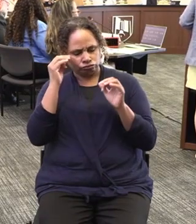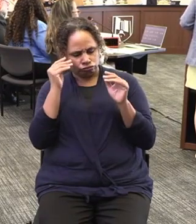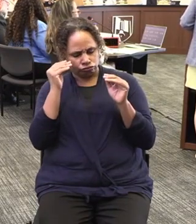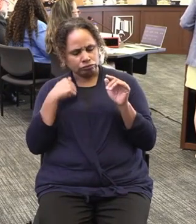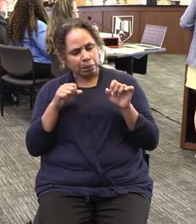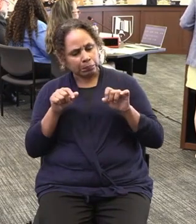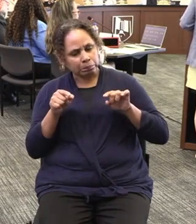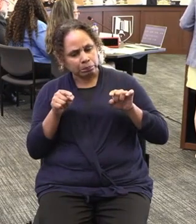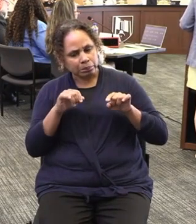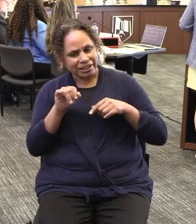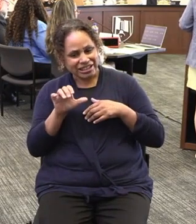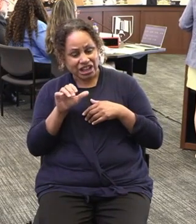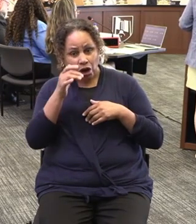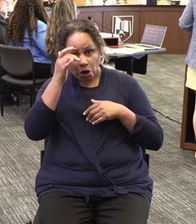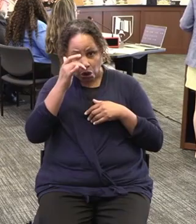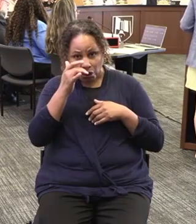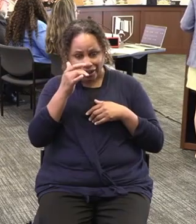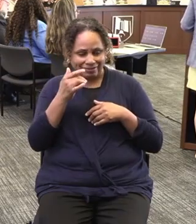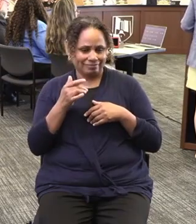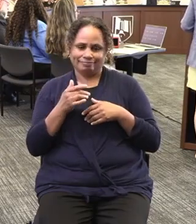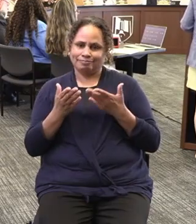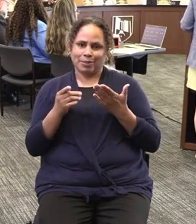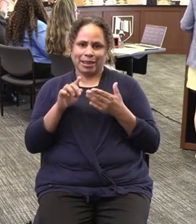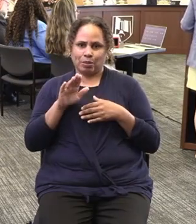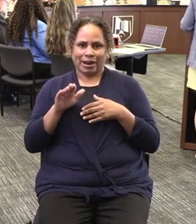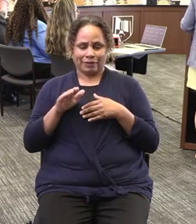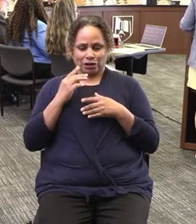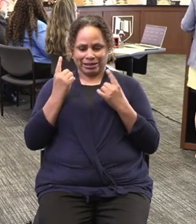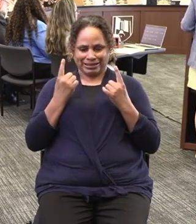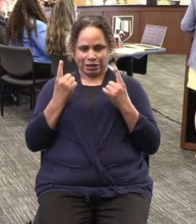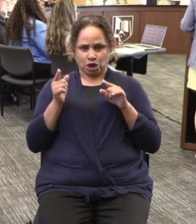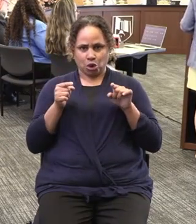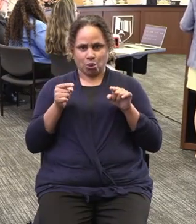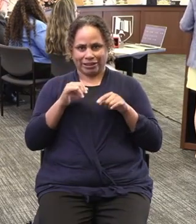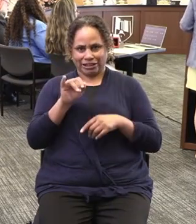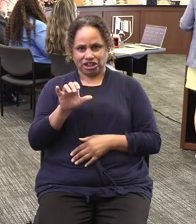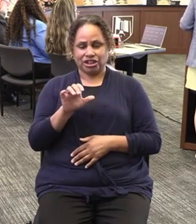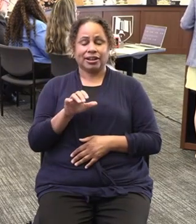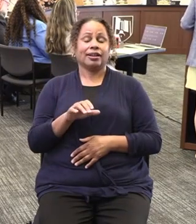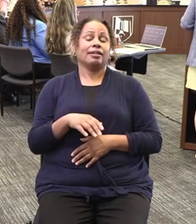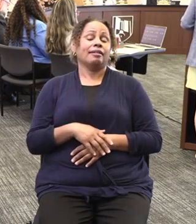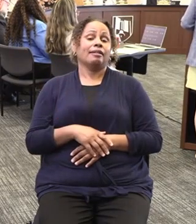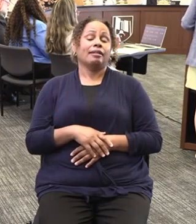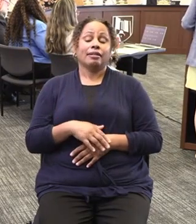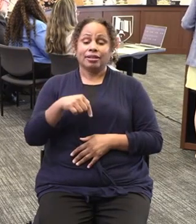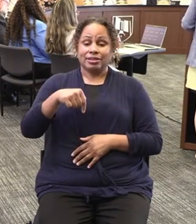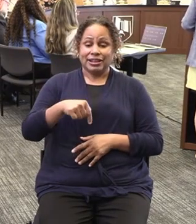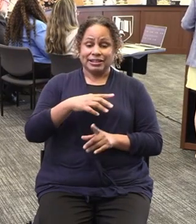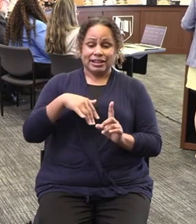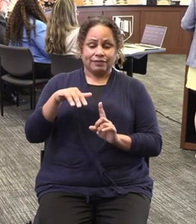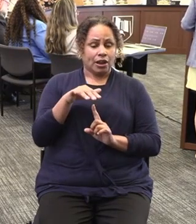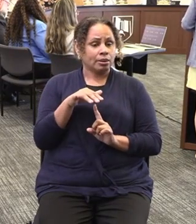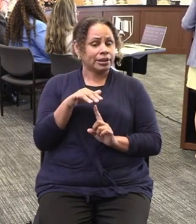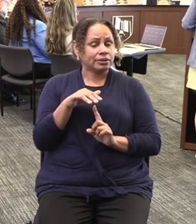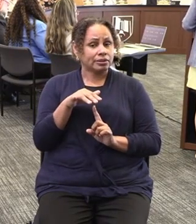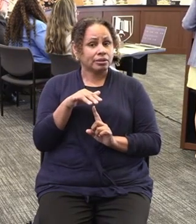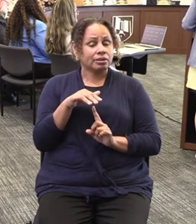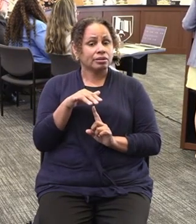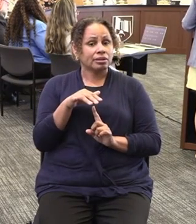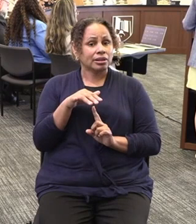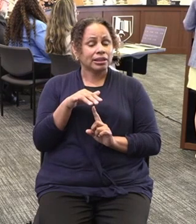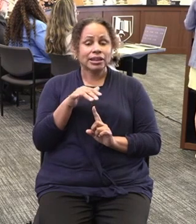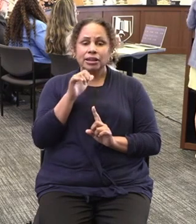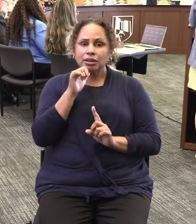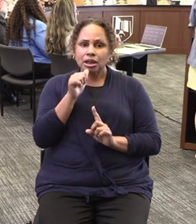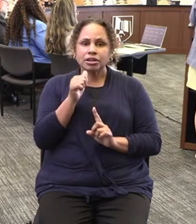part of their decision. And in this environment, less visibility doesn't hold enrollment steady. It actually decreases